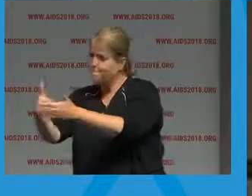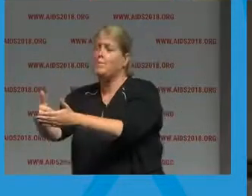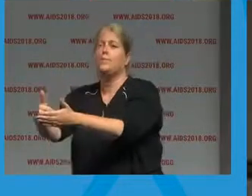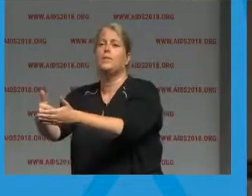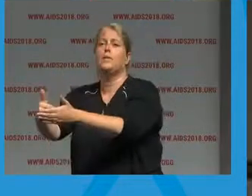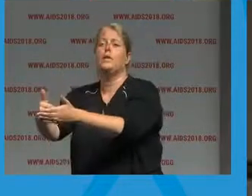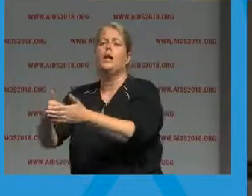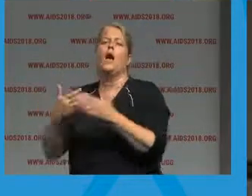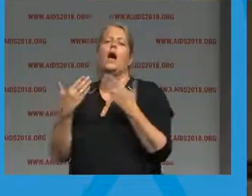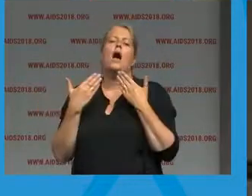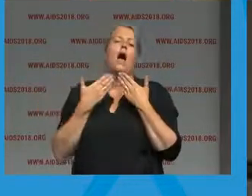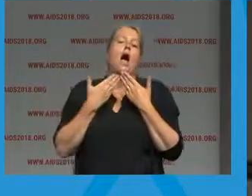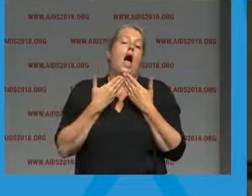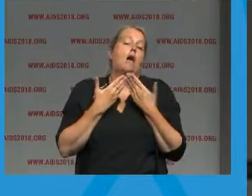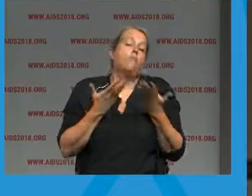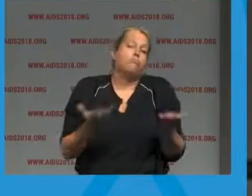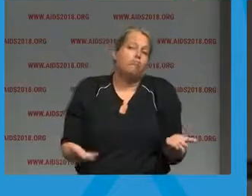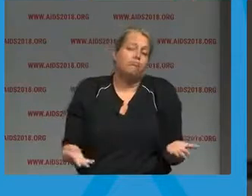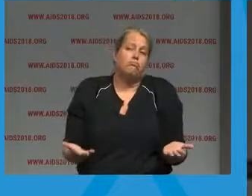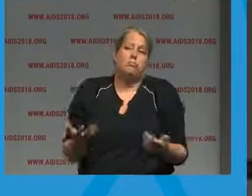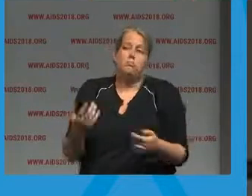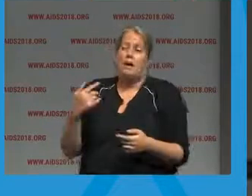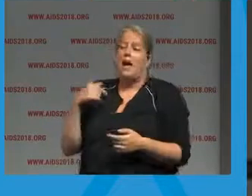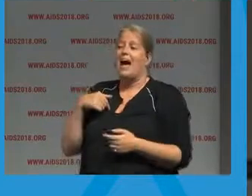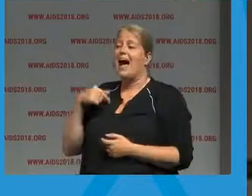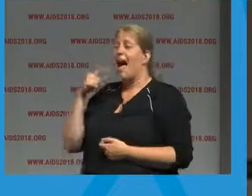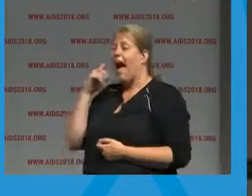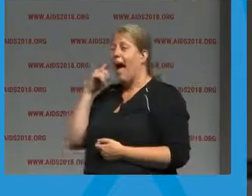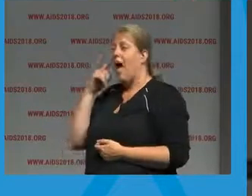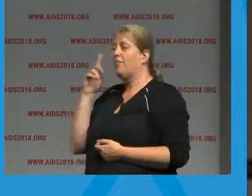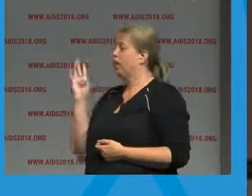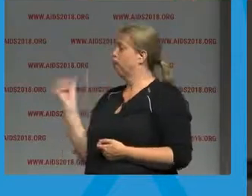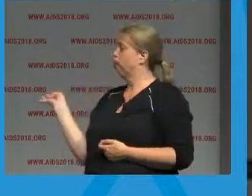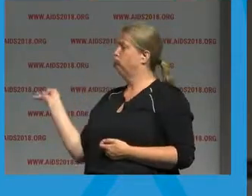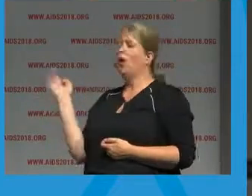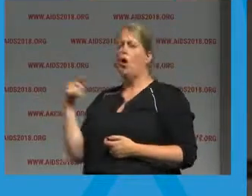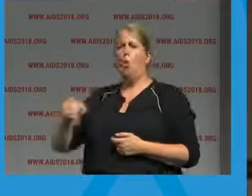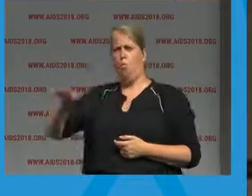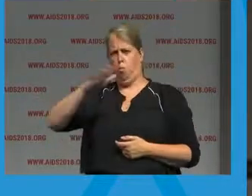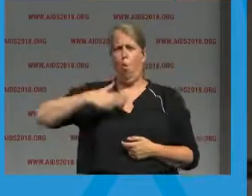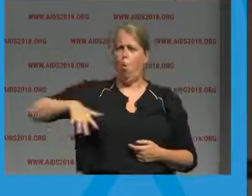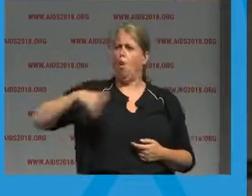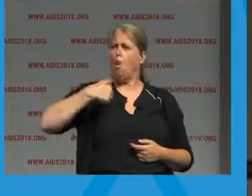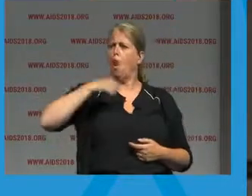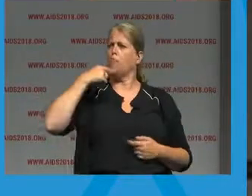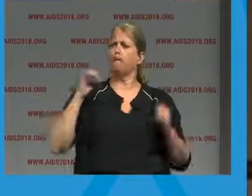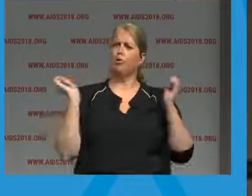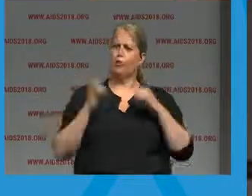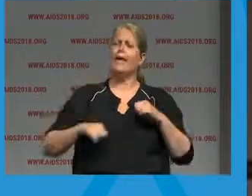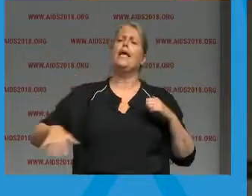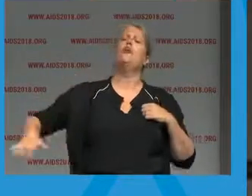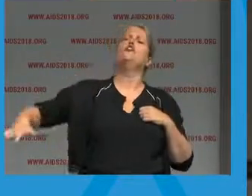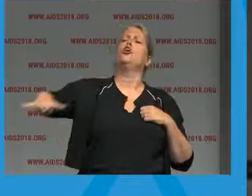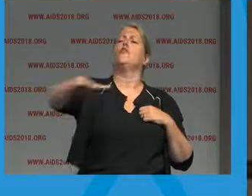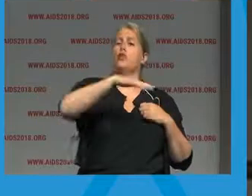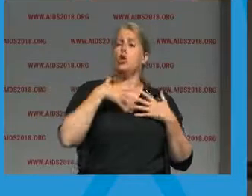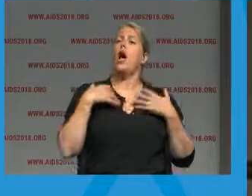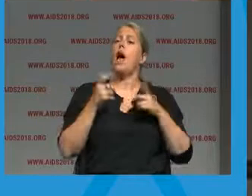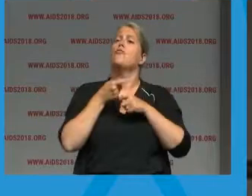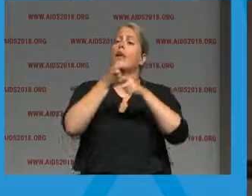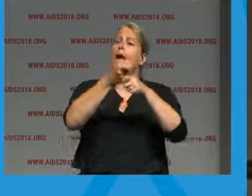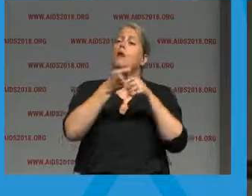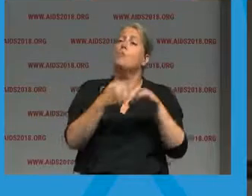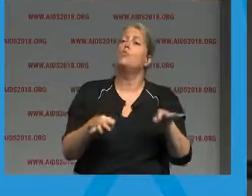don't think anybody in this panel, is disparaging the notion of universal health care is that sometimes changes